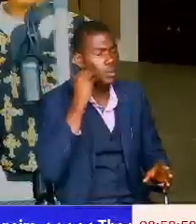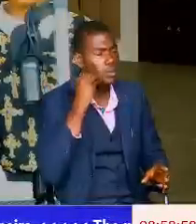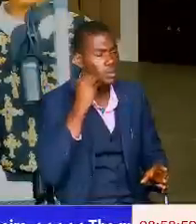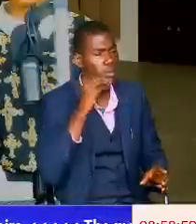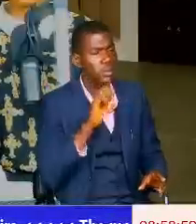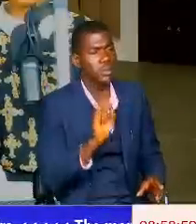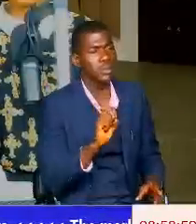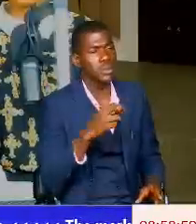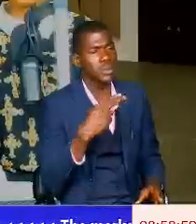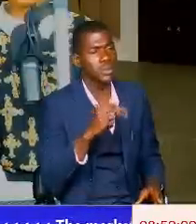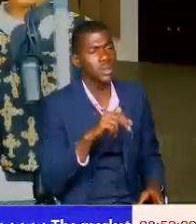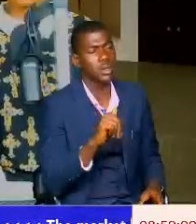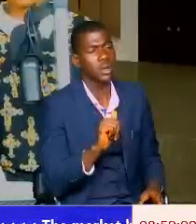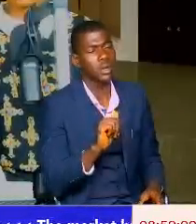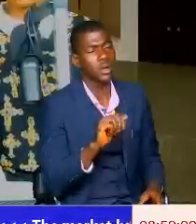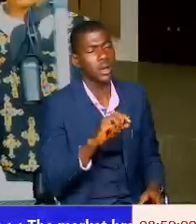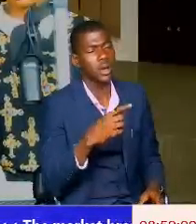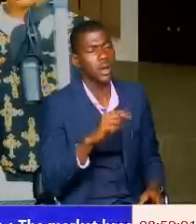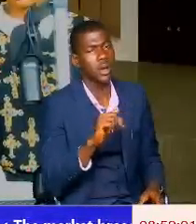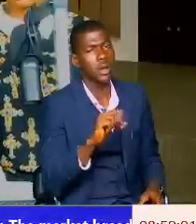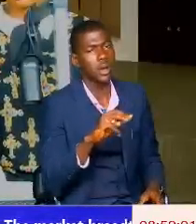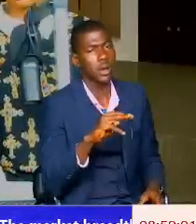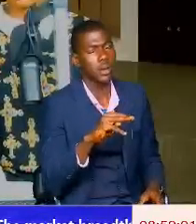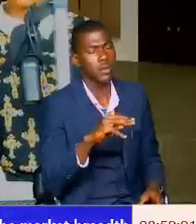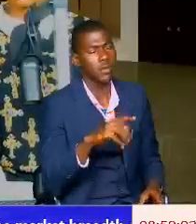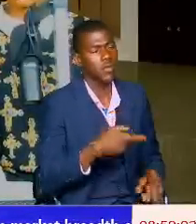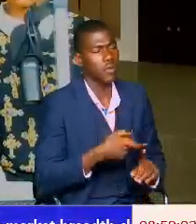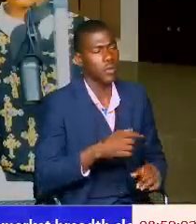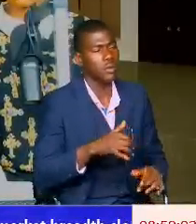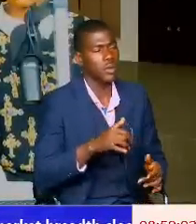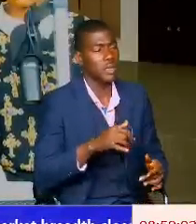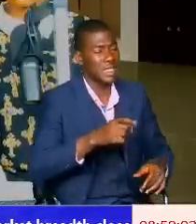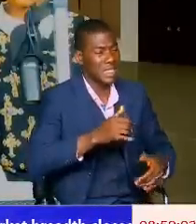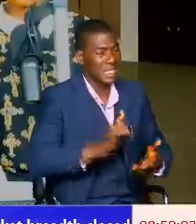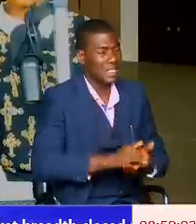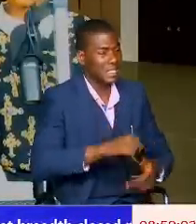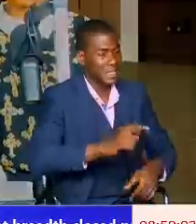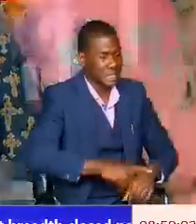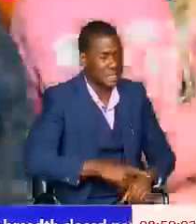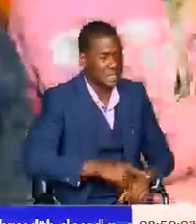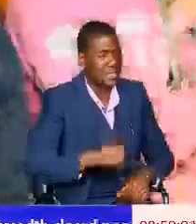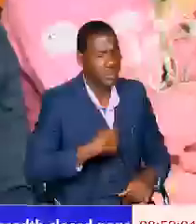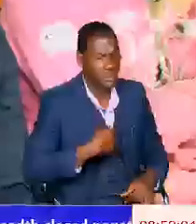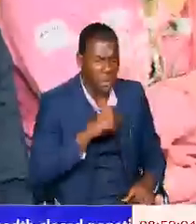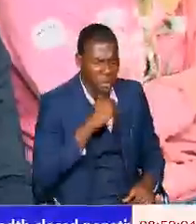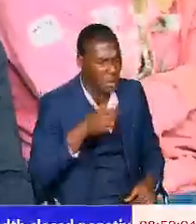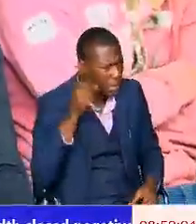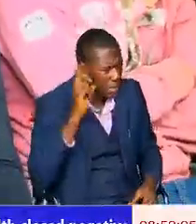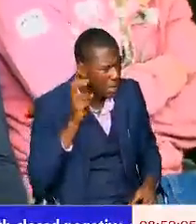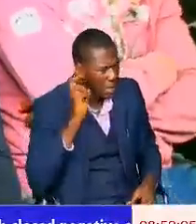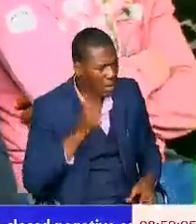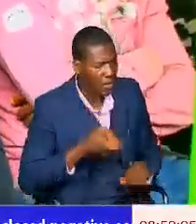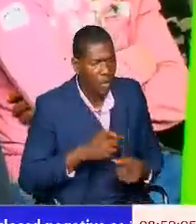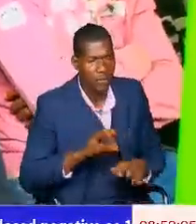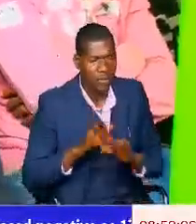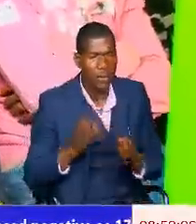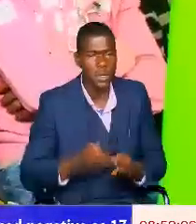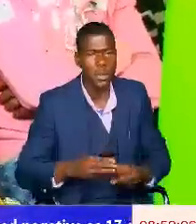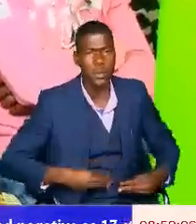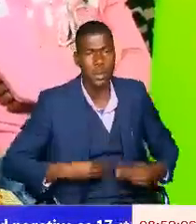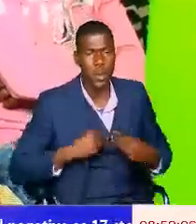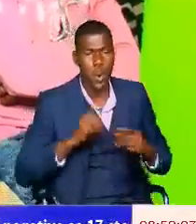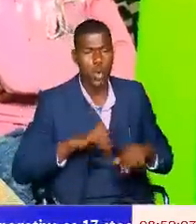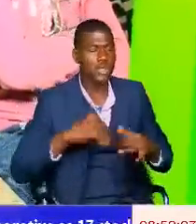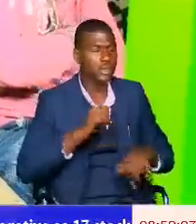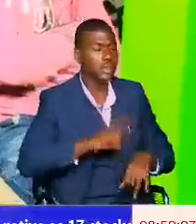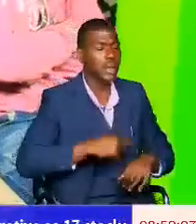I didn't hear from my family members. Till I give birth. So 2 months after, when I gave birth,